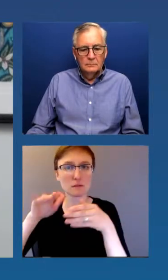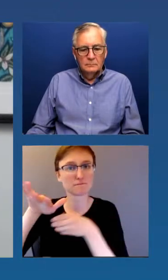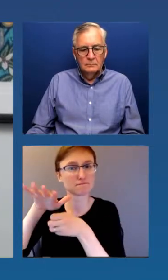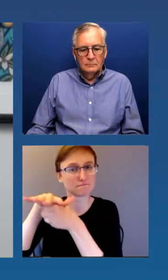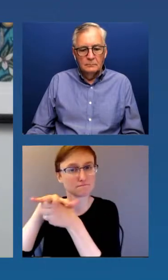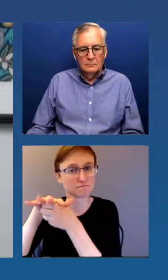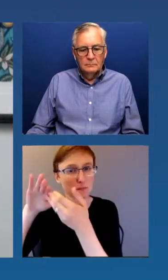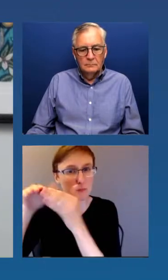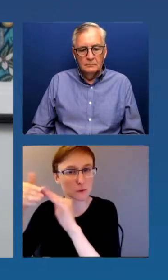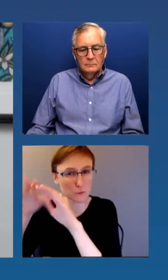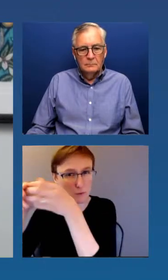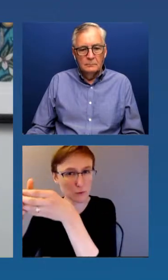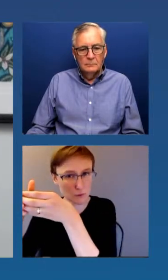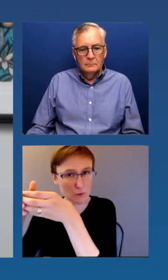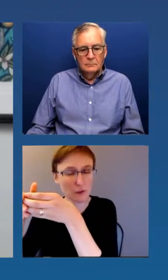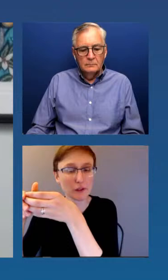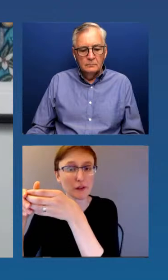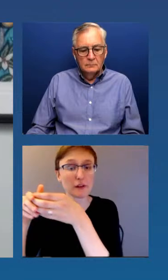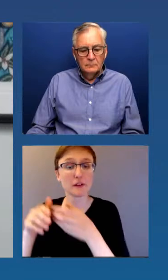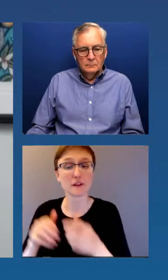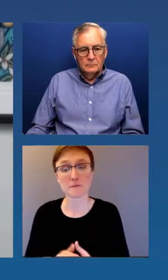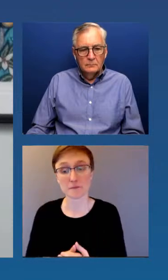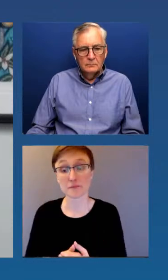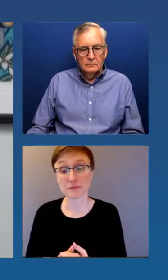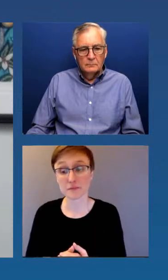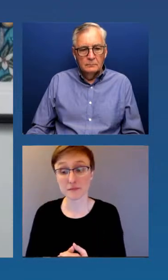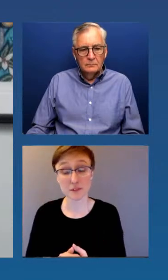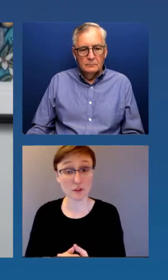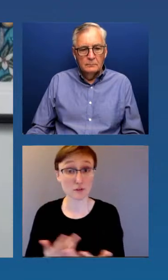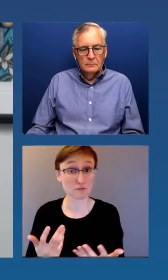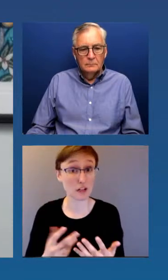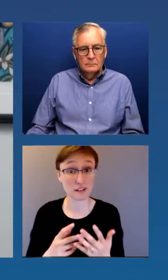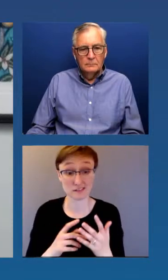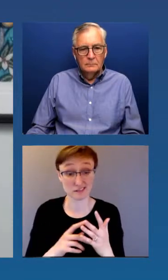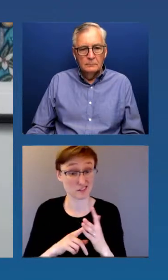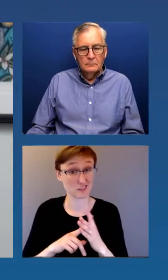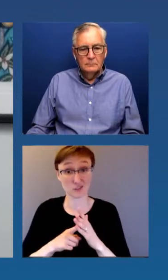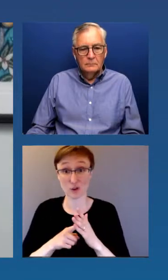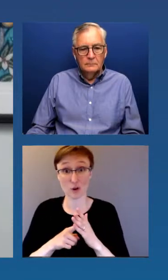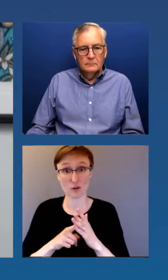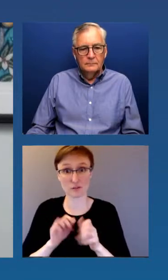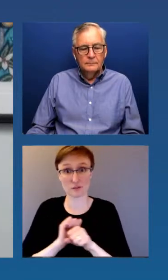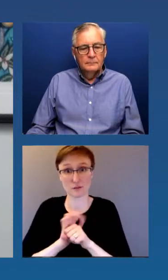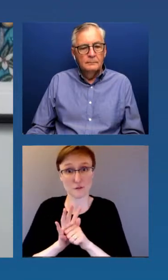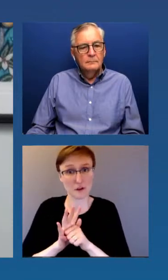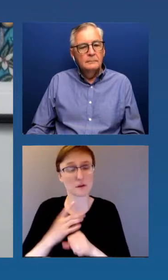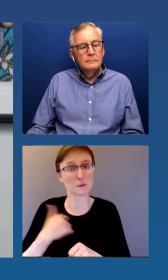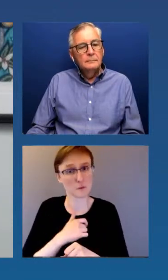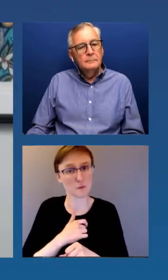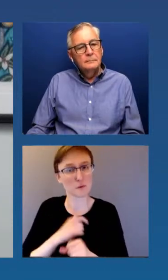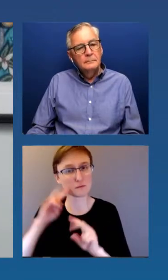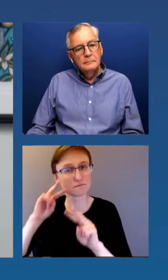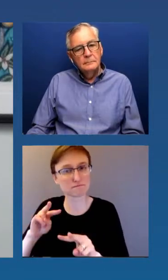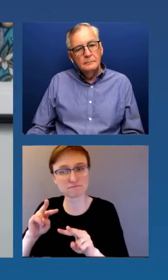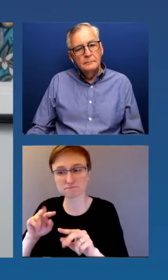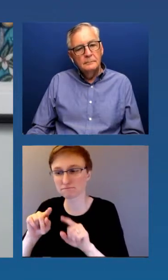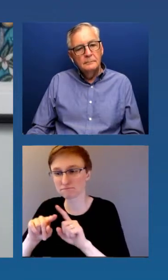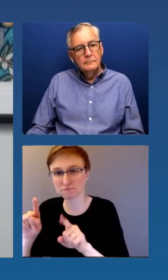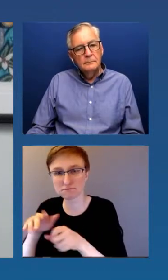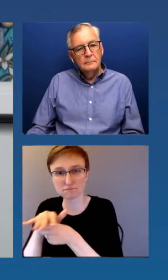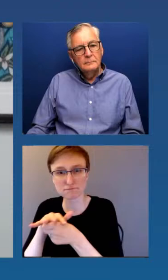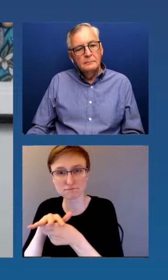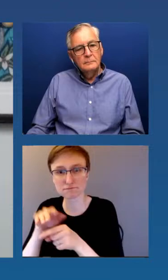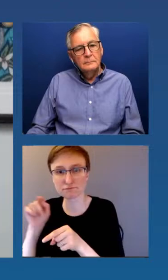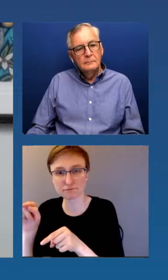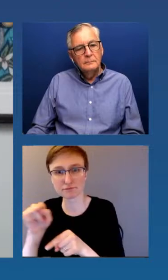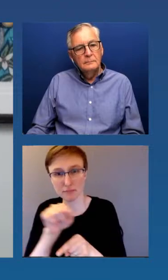start early in neighborhoods. I think what we're focused on today is we see that one